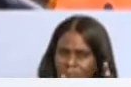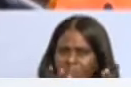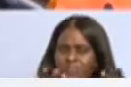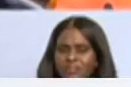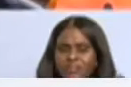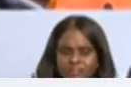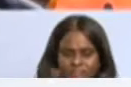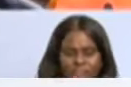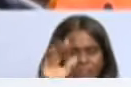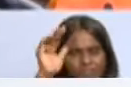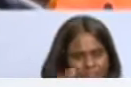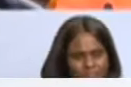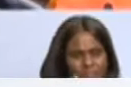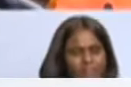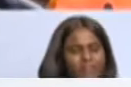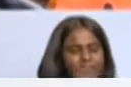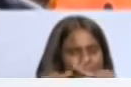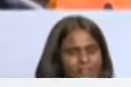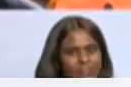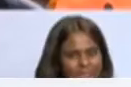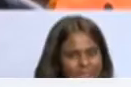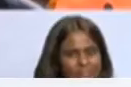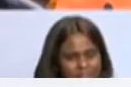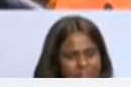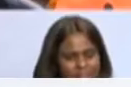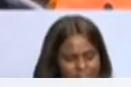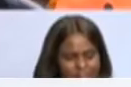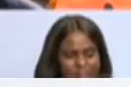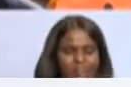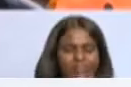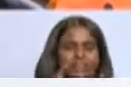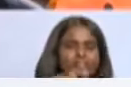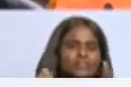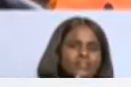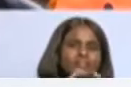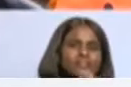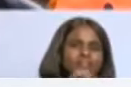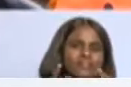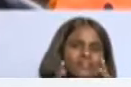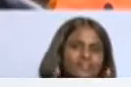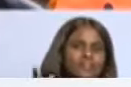to reduce our reliance on traditional source, hydro.